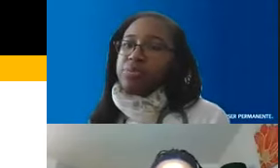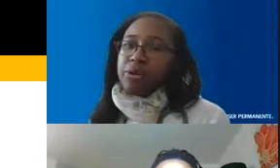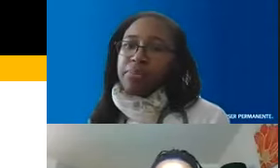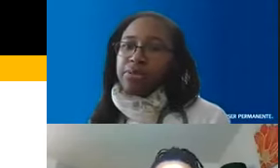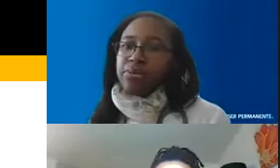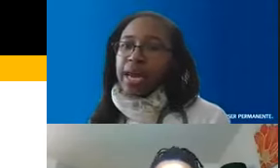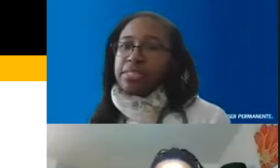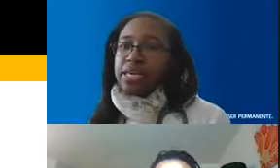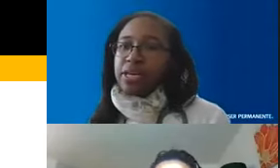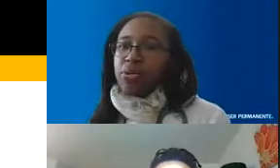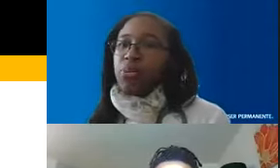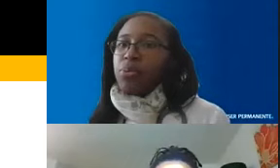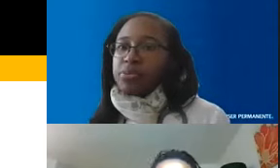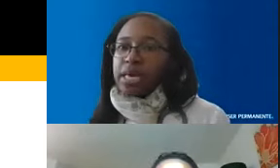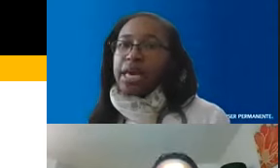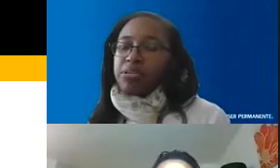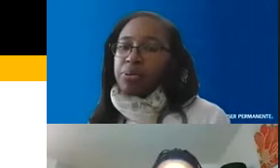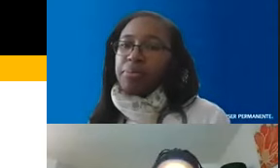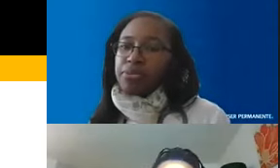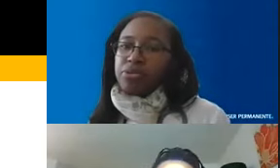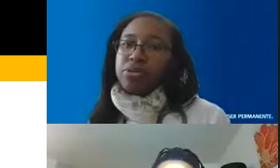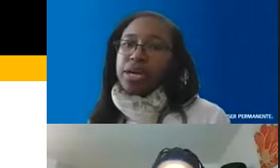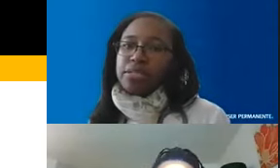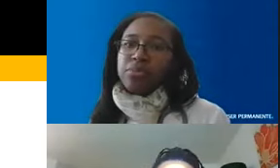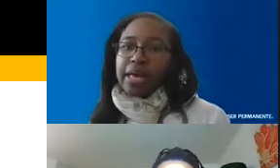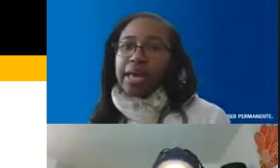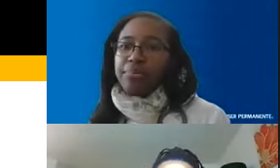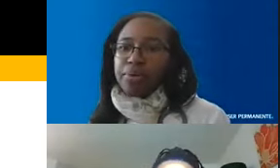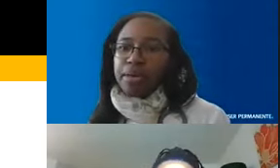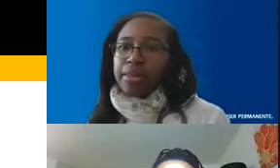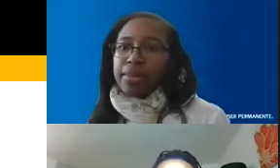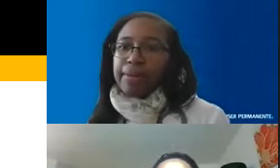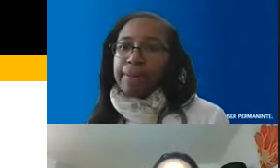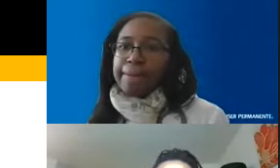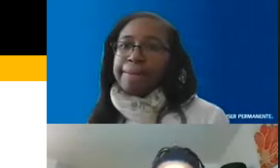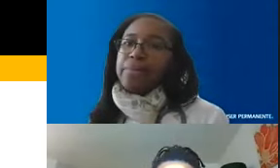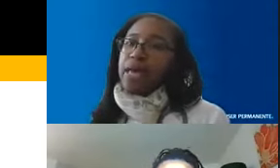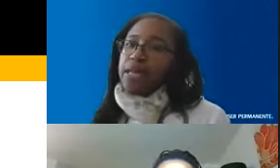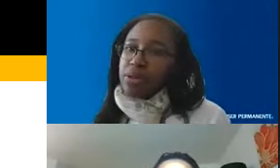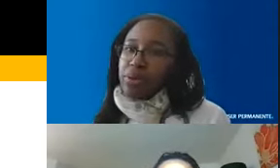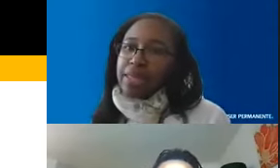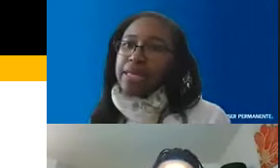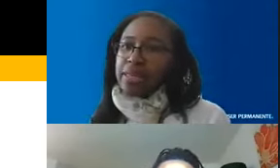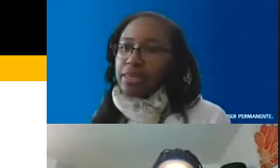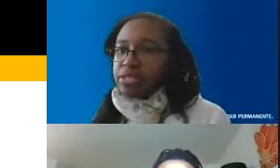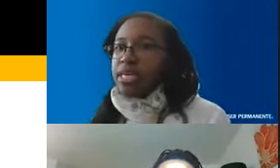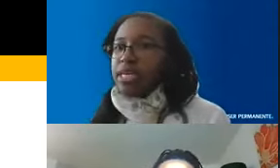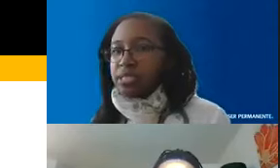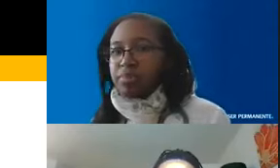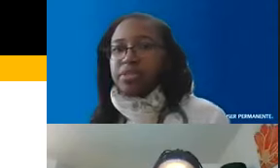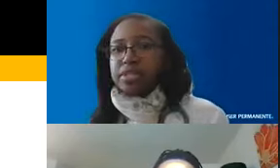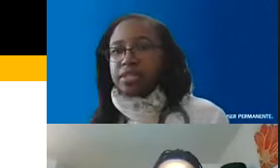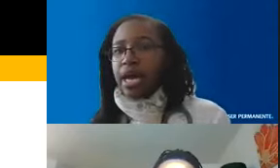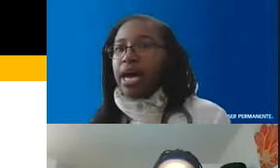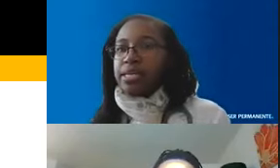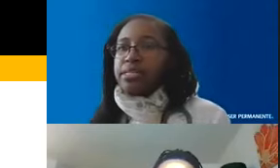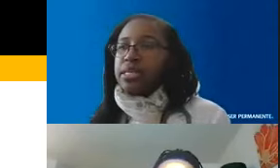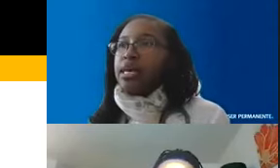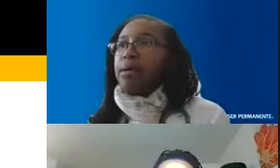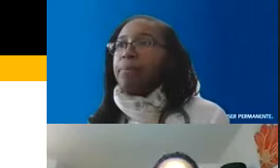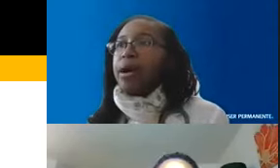an experimental vaccine who will take experimental drugs when they can't breathe. And so I think that there needs to be just